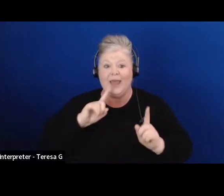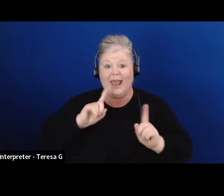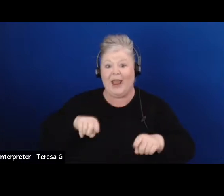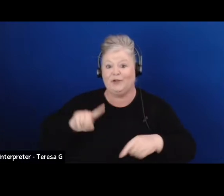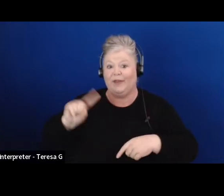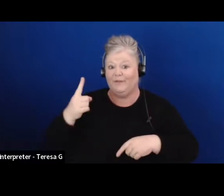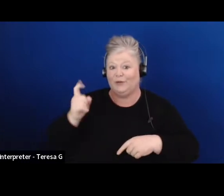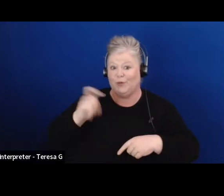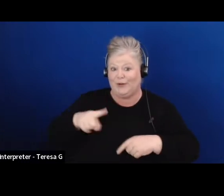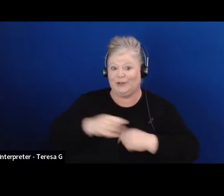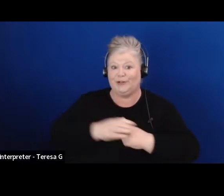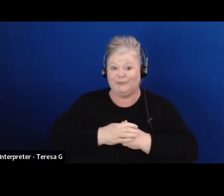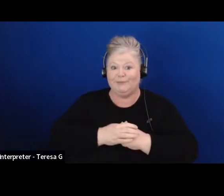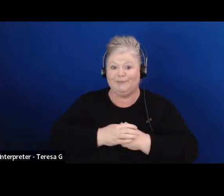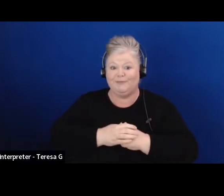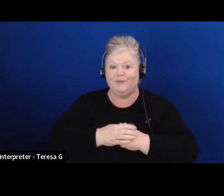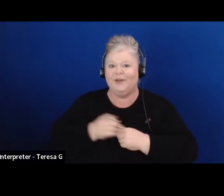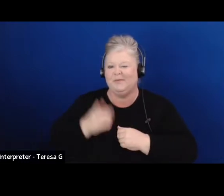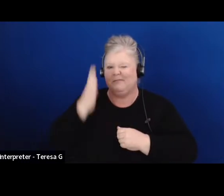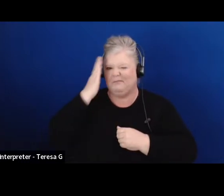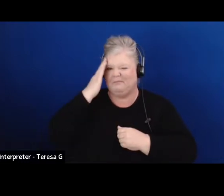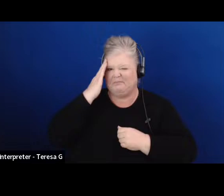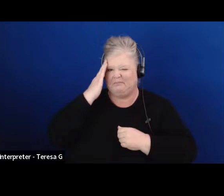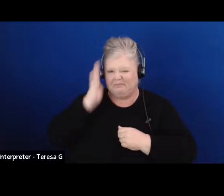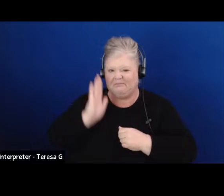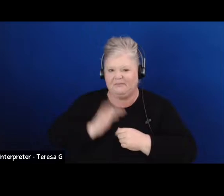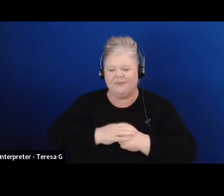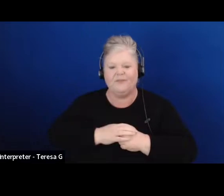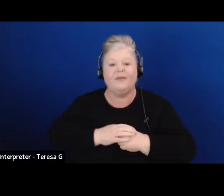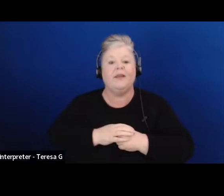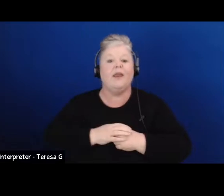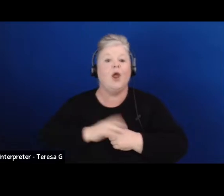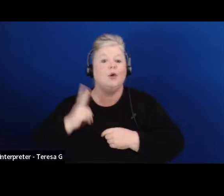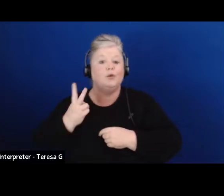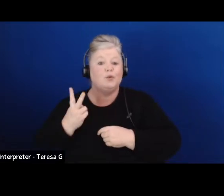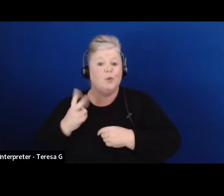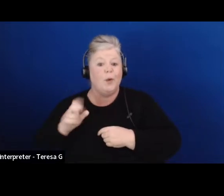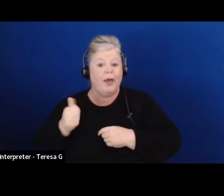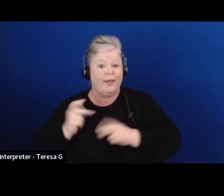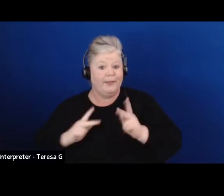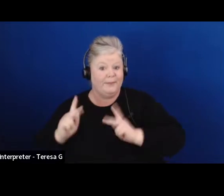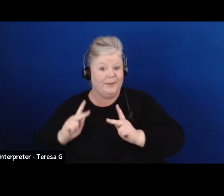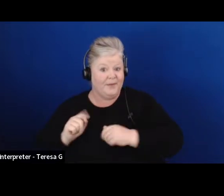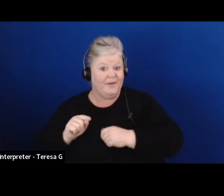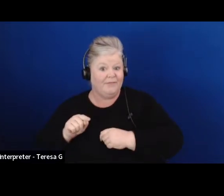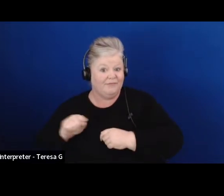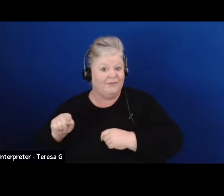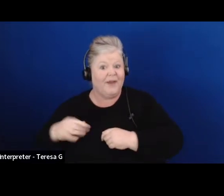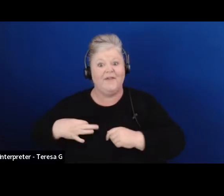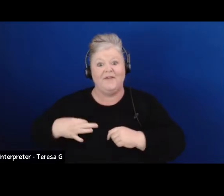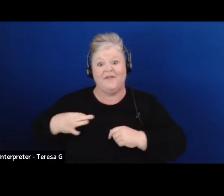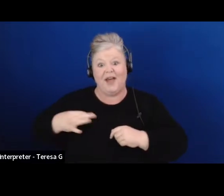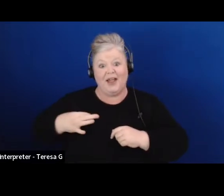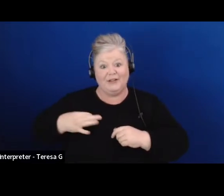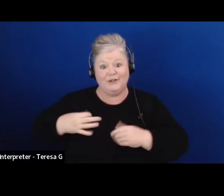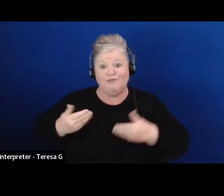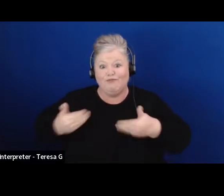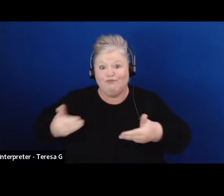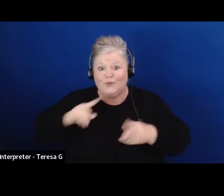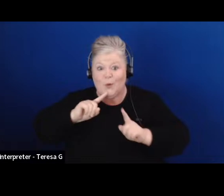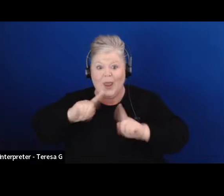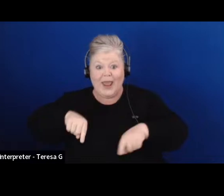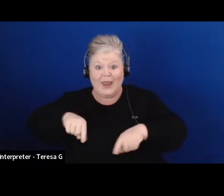question. She's familiar with it. And then I have 2 people who have volunteered to answer 2 other